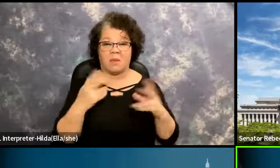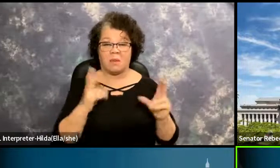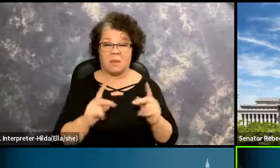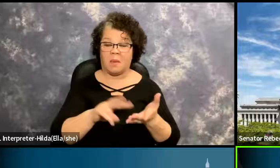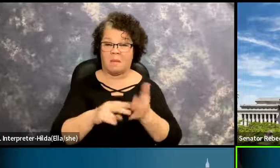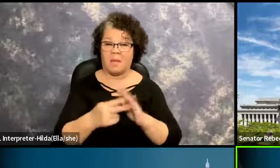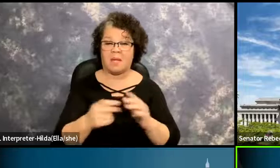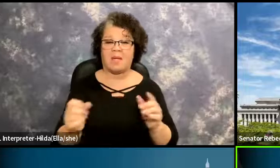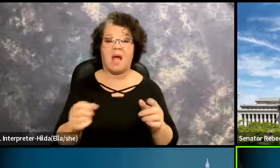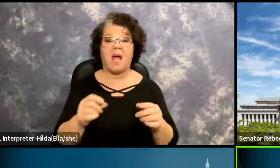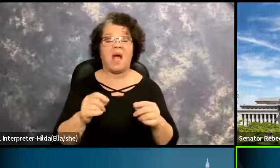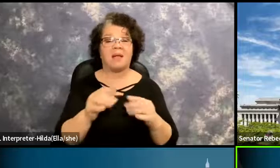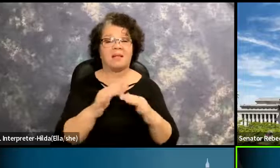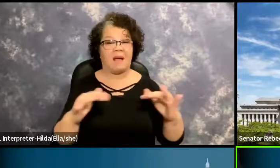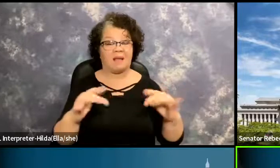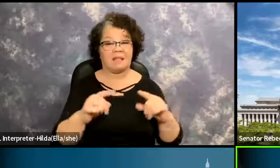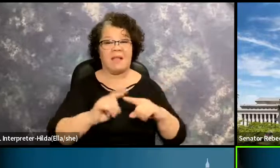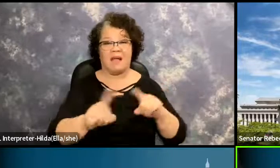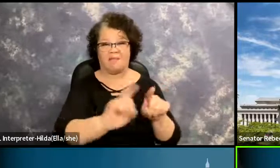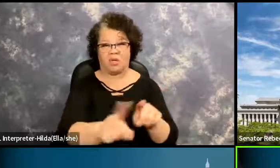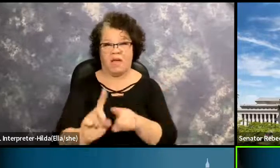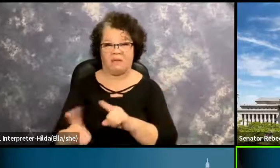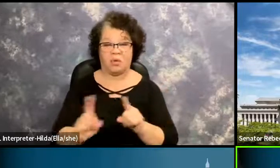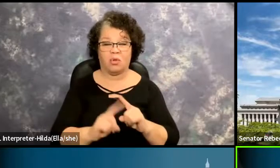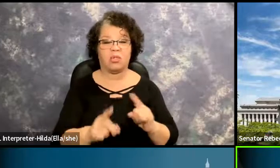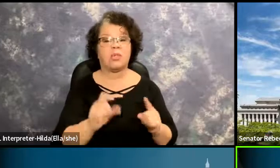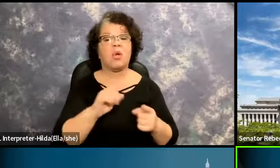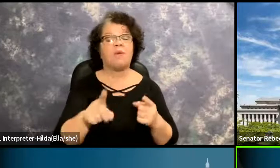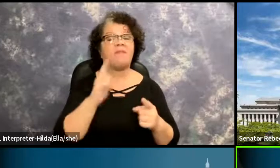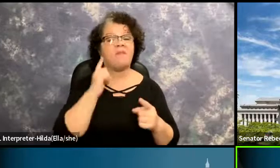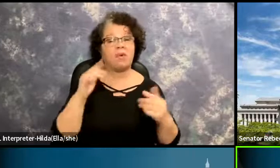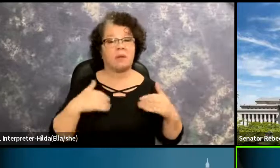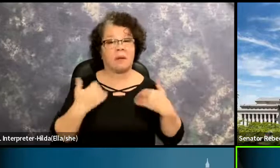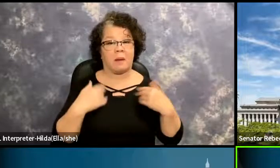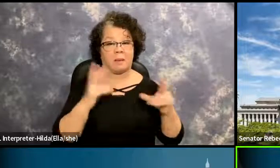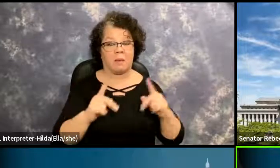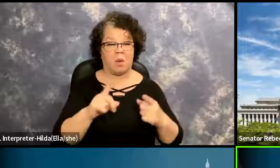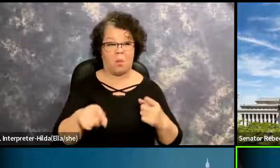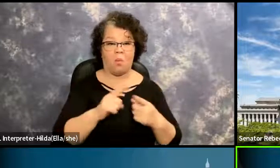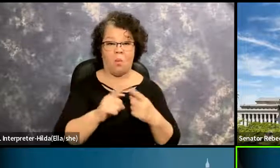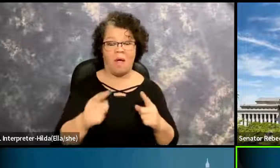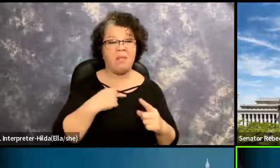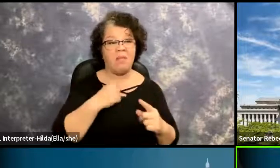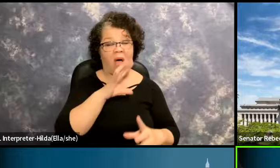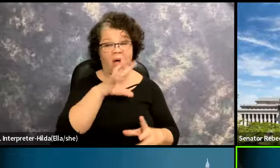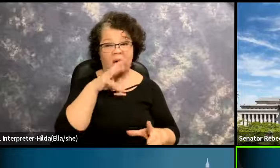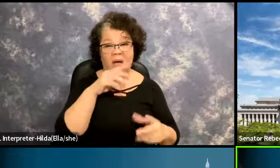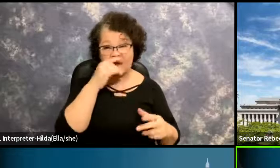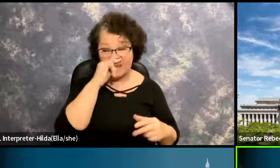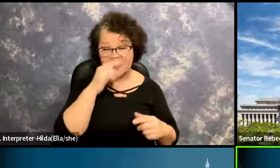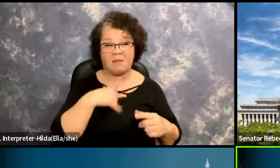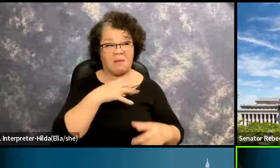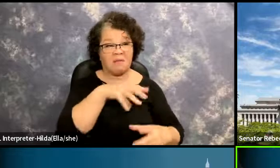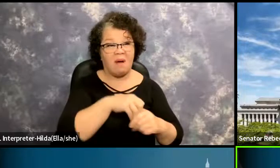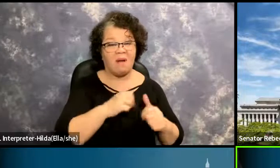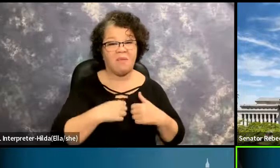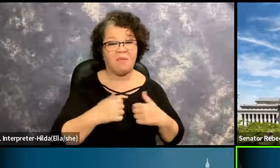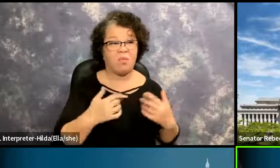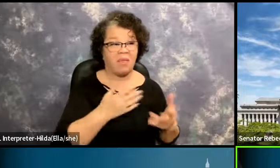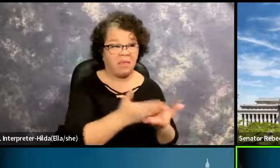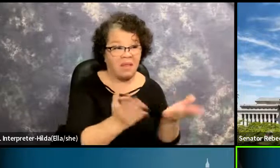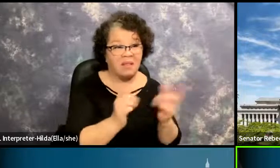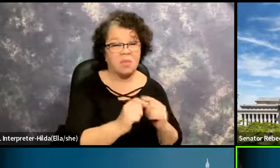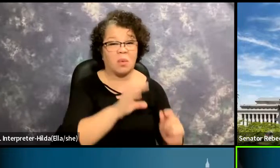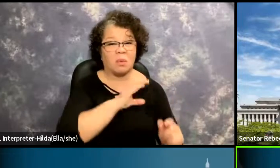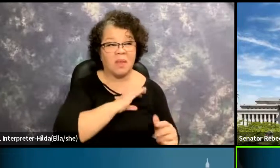to incarceration so that when our young people make a mistake and find themselves wrapped up with law enforcement, that they can find options